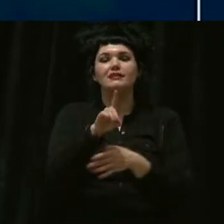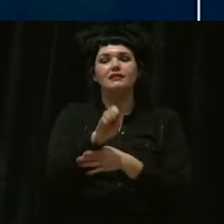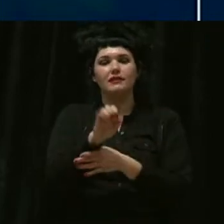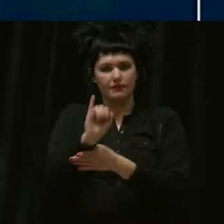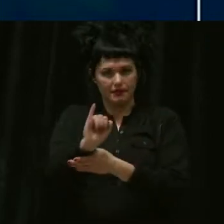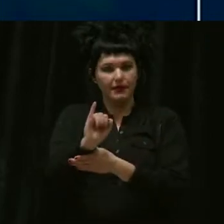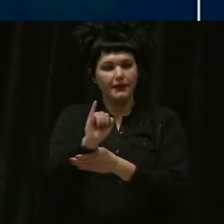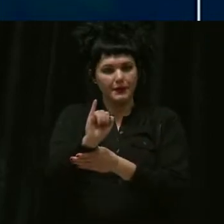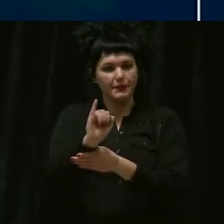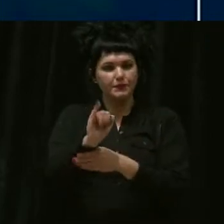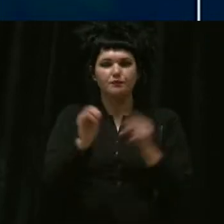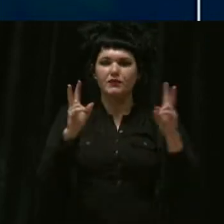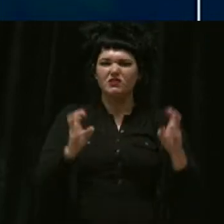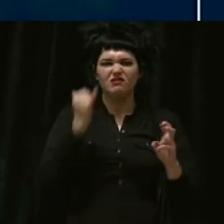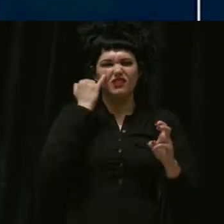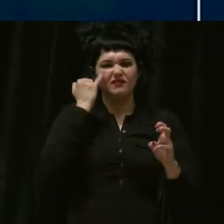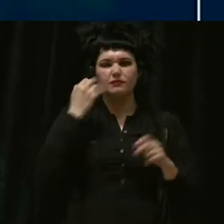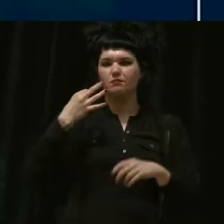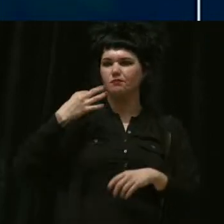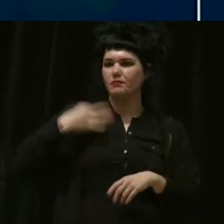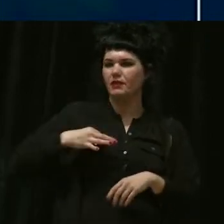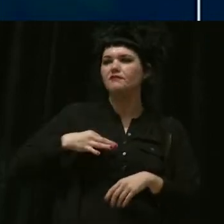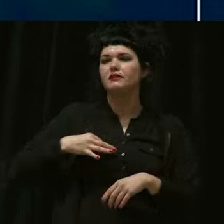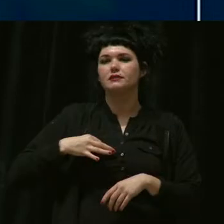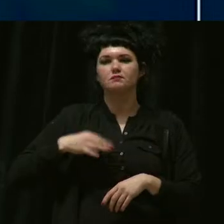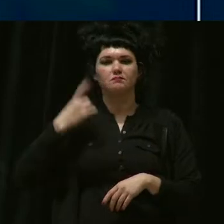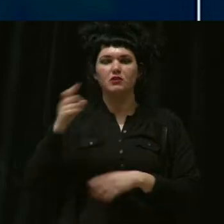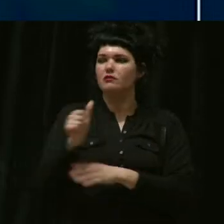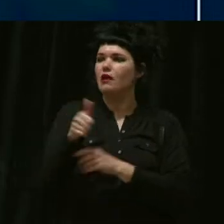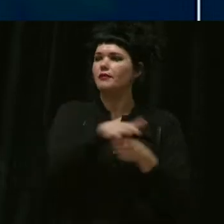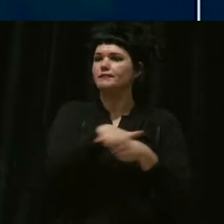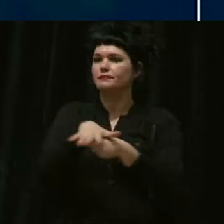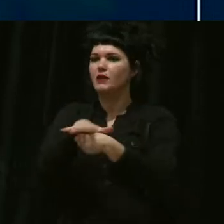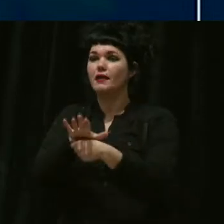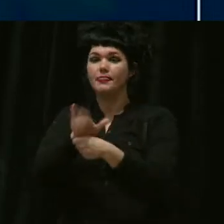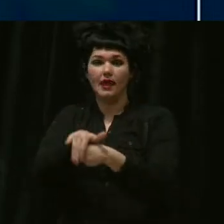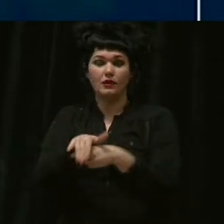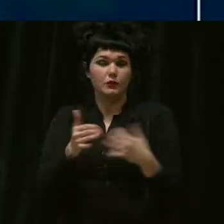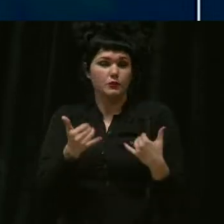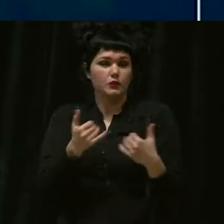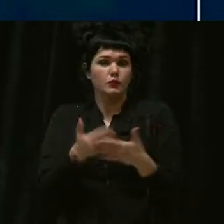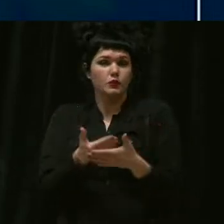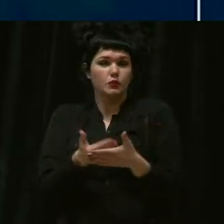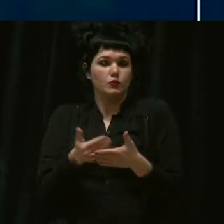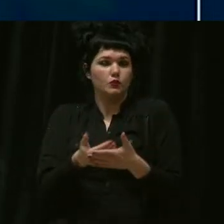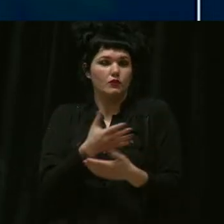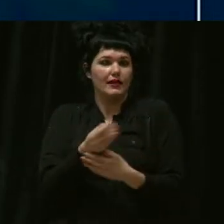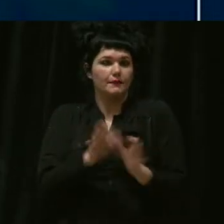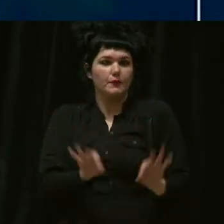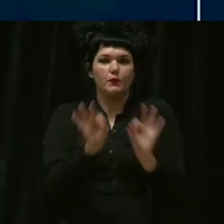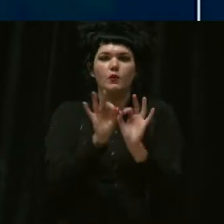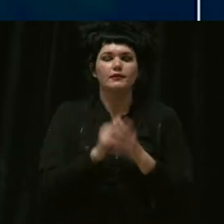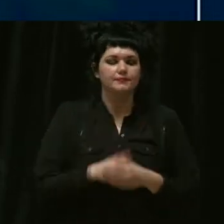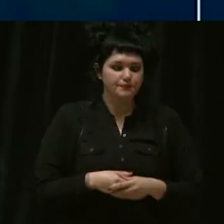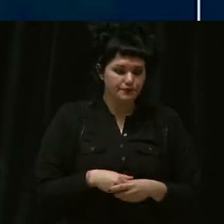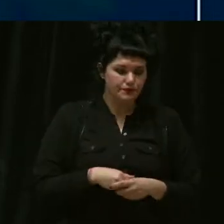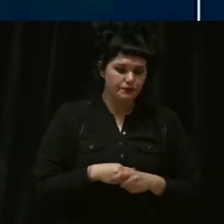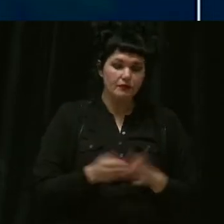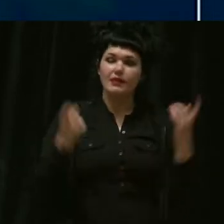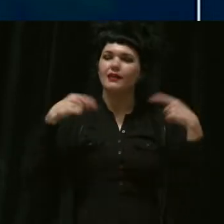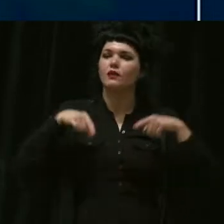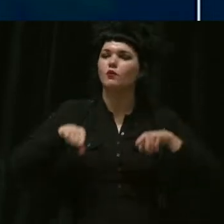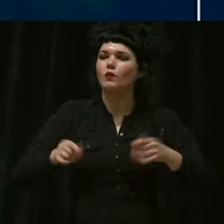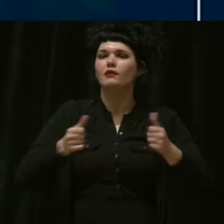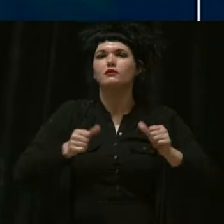whether it's benefits and other spaces that are new and important. And as one is creating a new